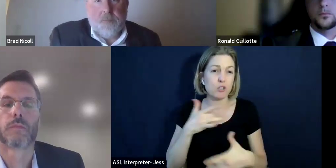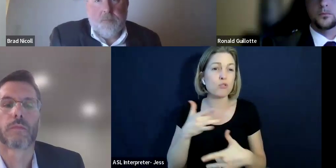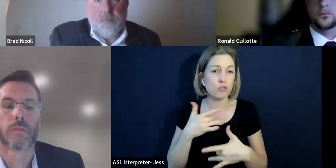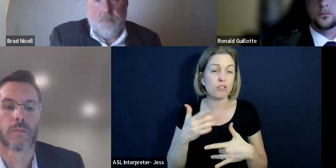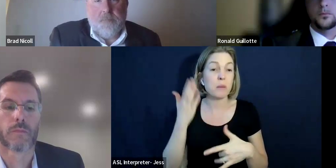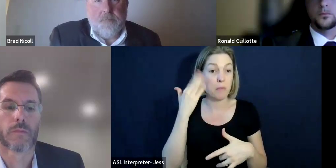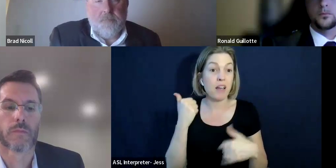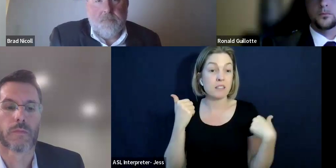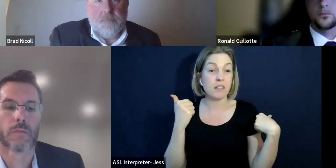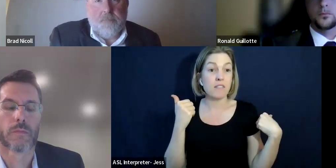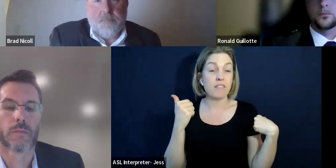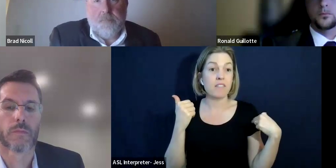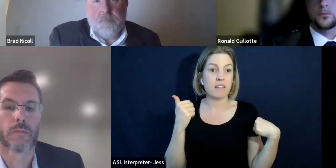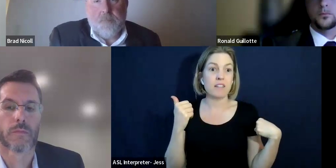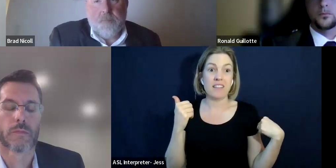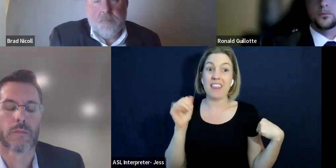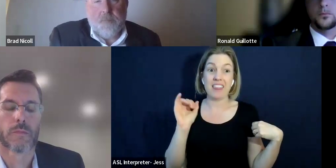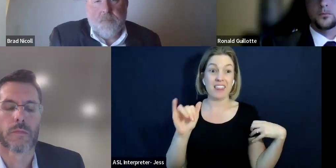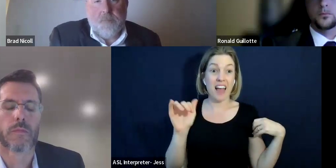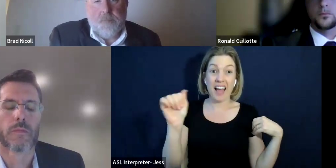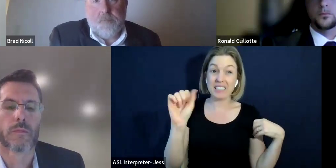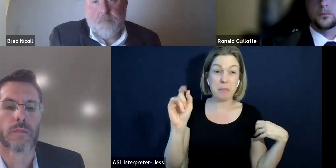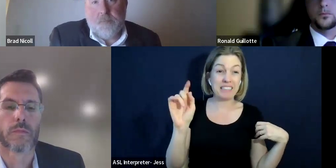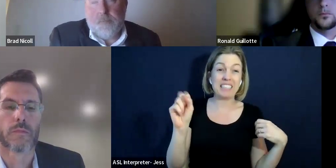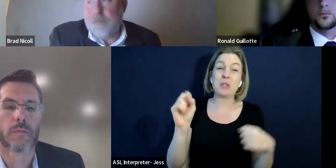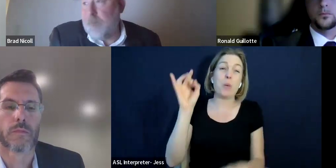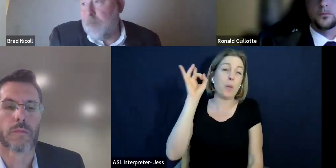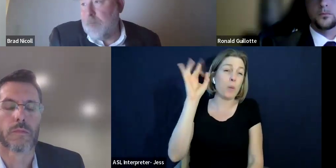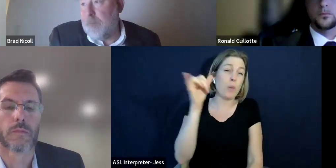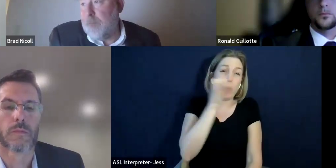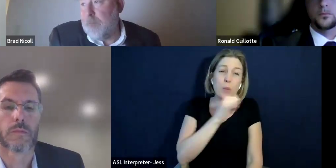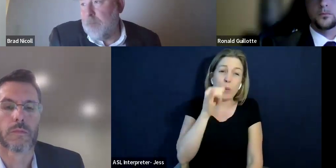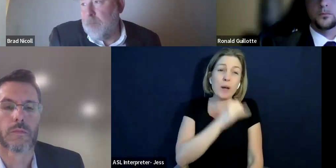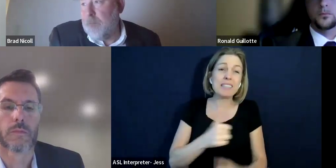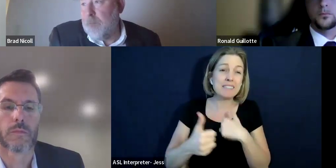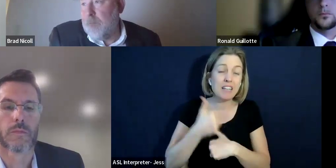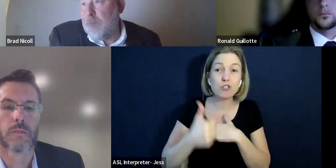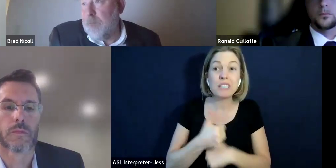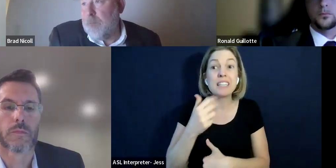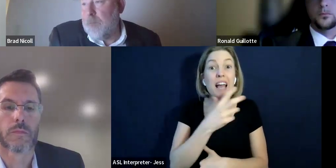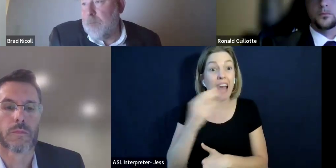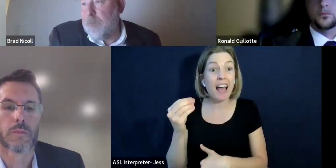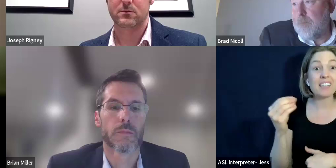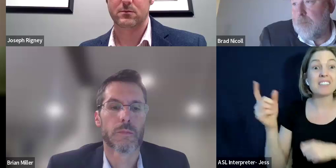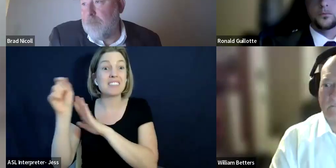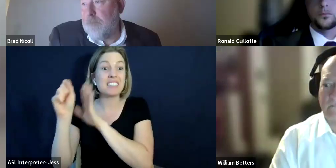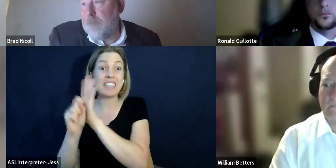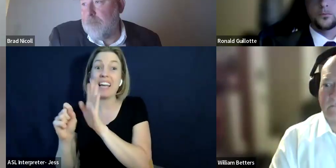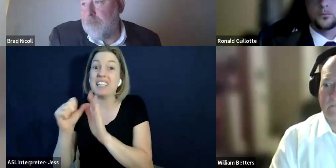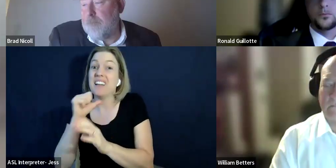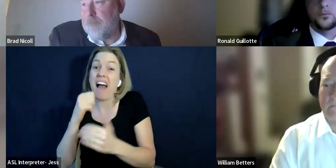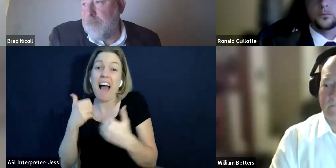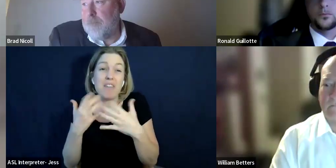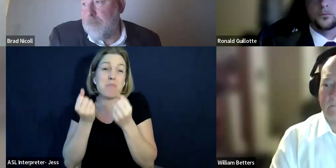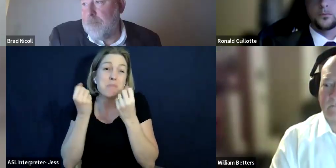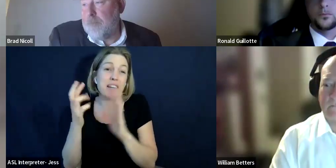because of the nature of asbestos, because there haven't been a lot of state guidelines on what to do with it when